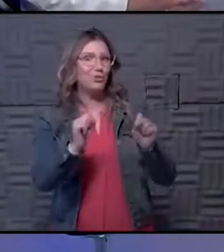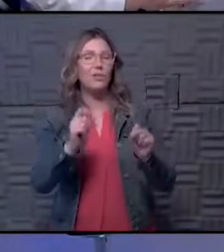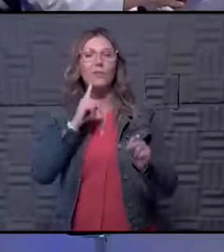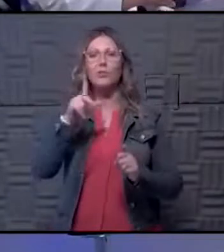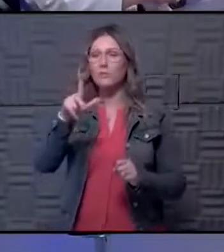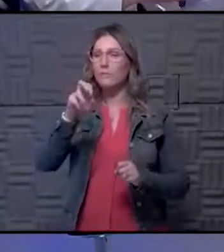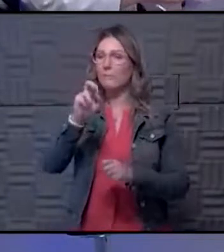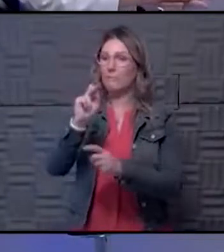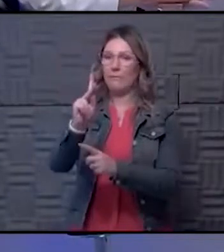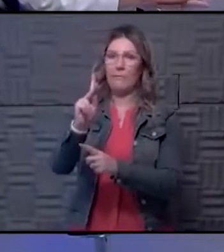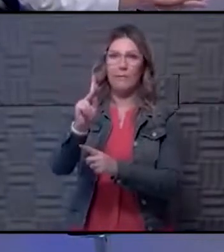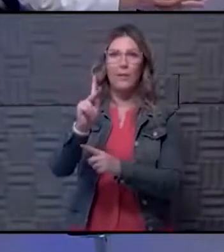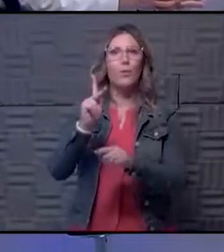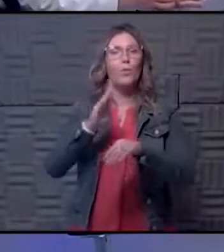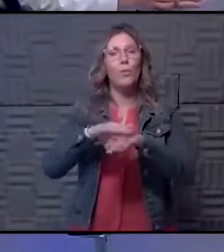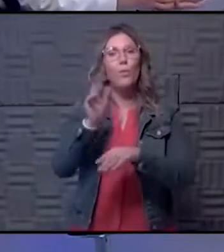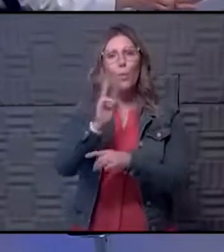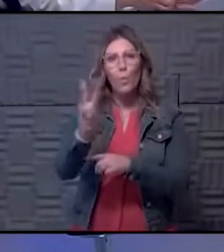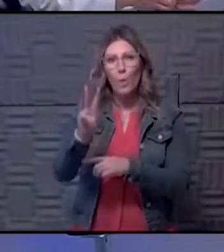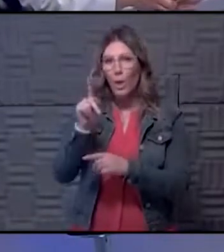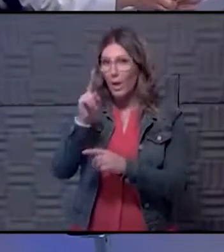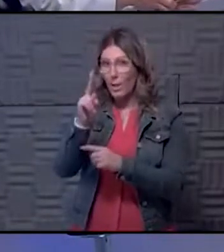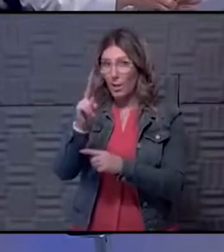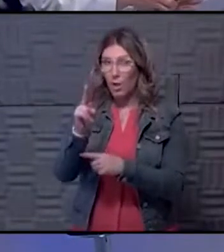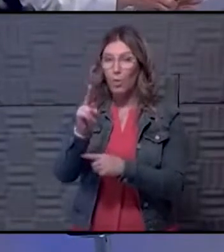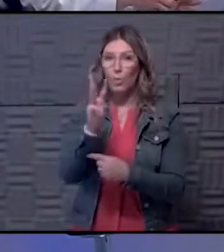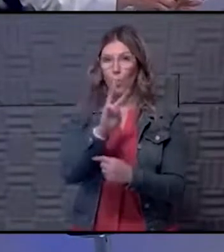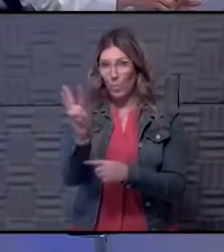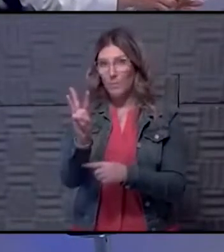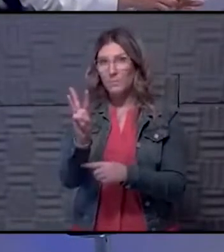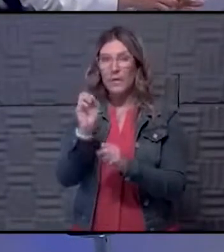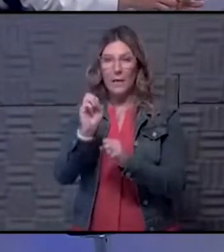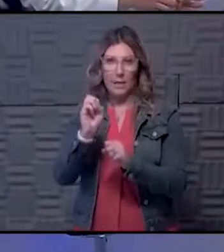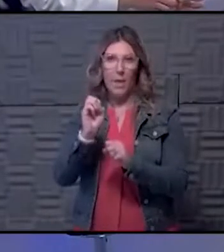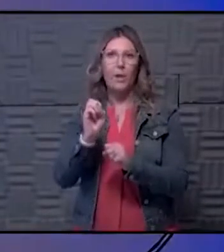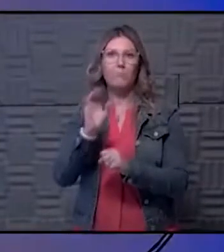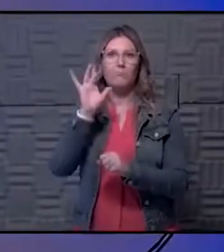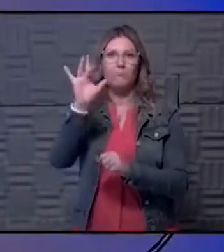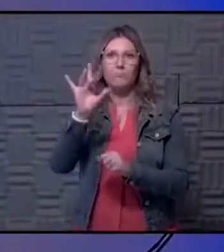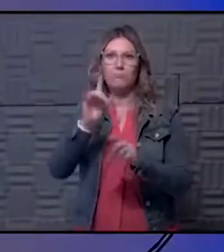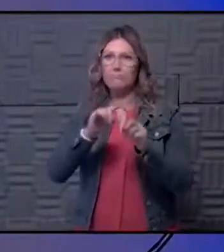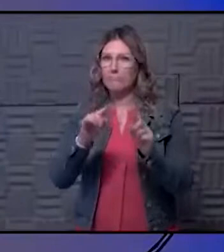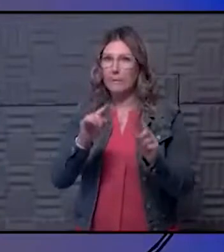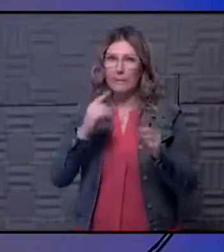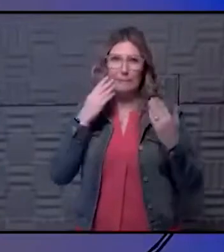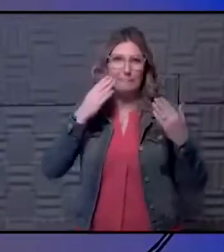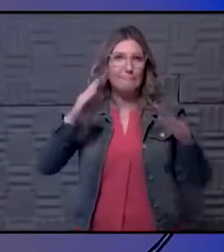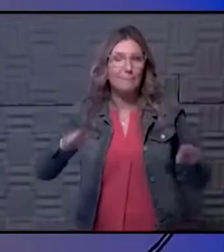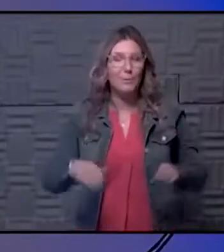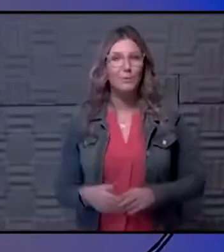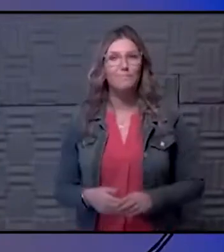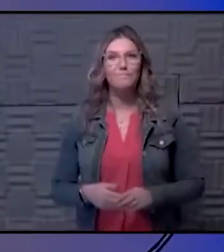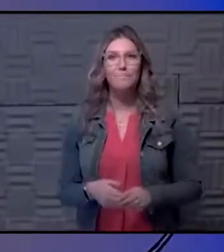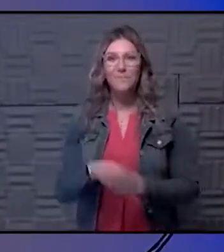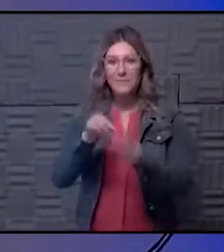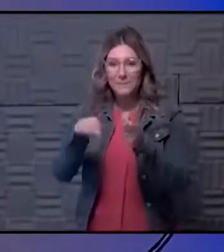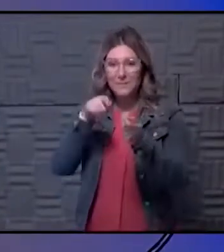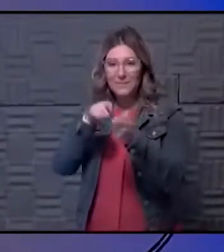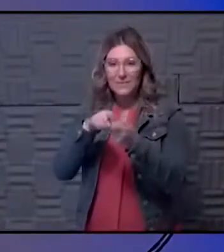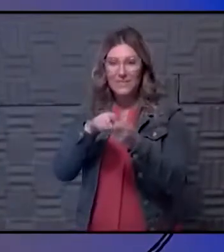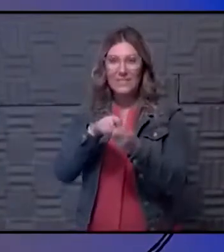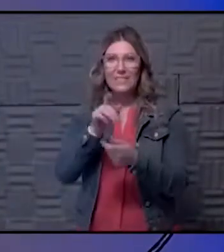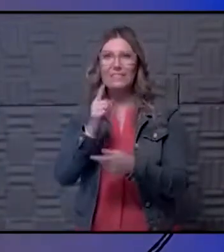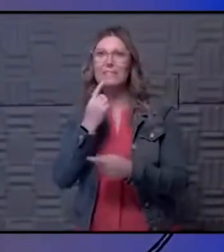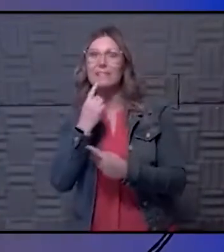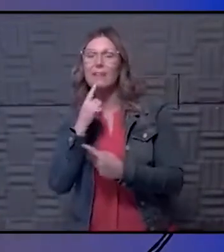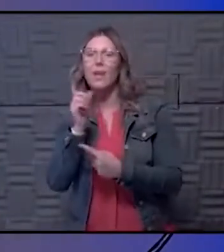on the website, on Okay. the KU website. Uh-huh. But I wouldn't be able to specifically say exactly